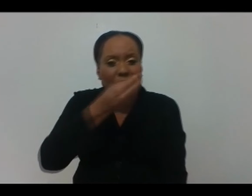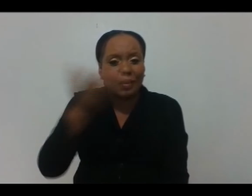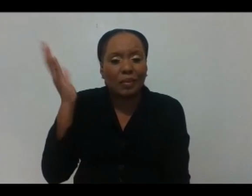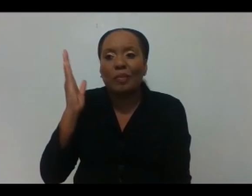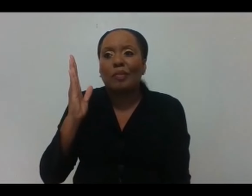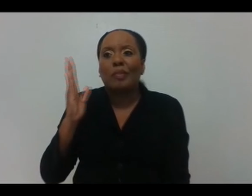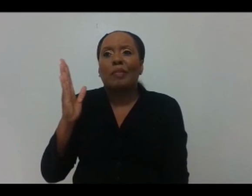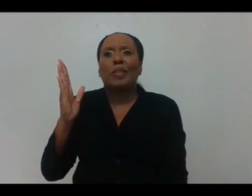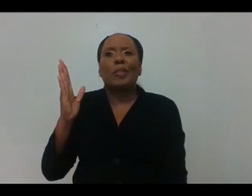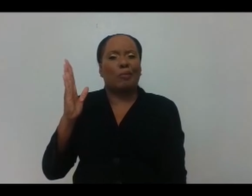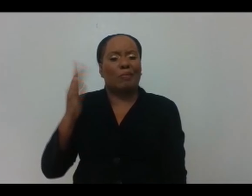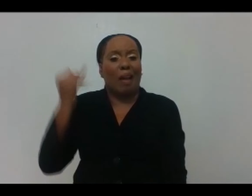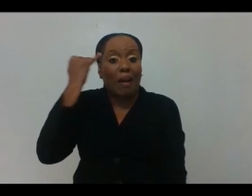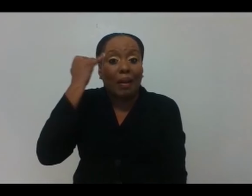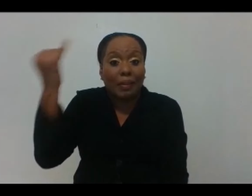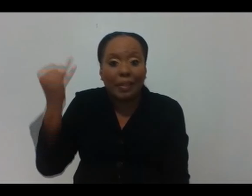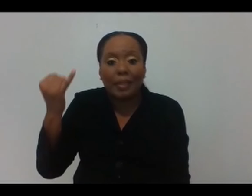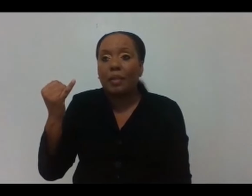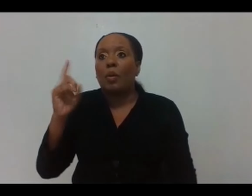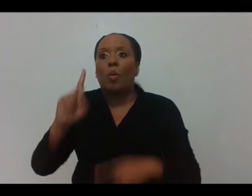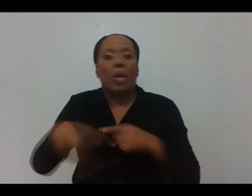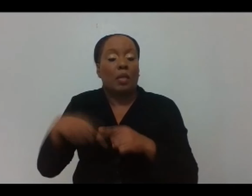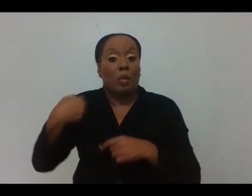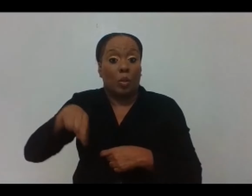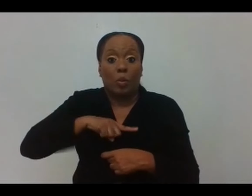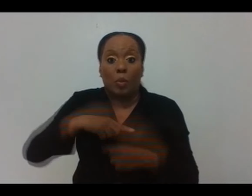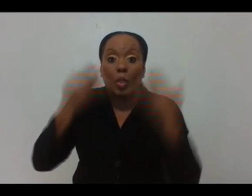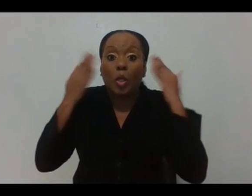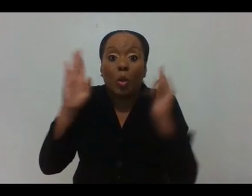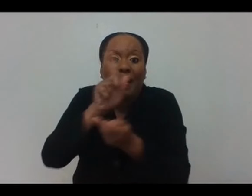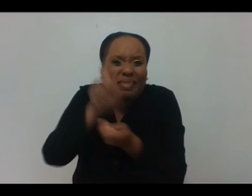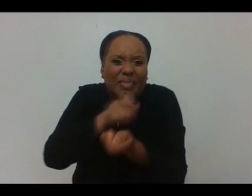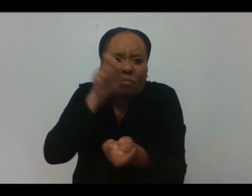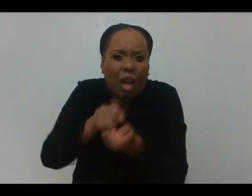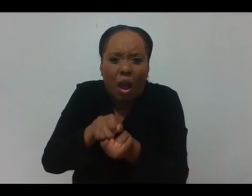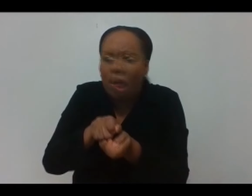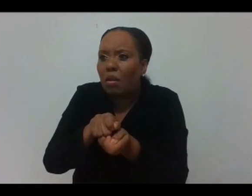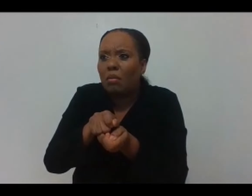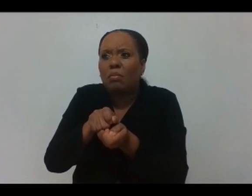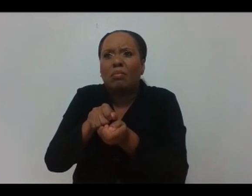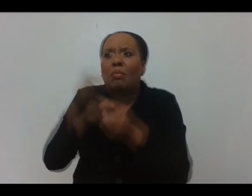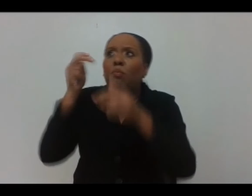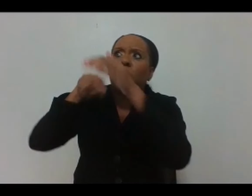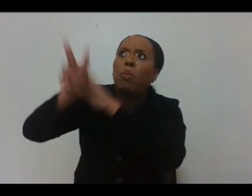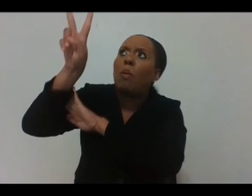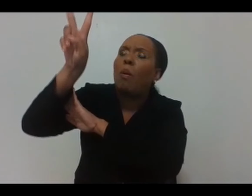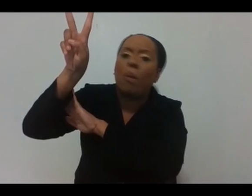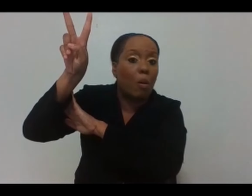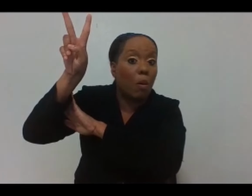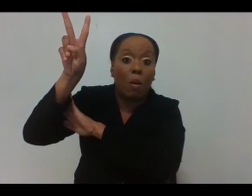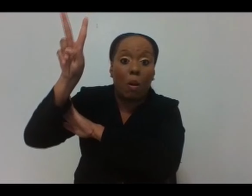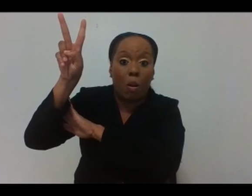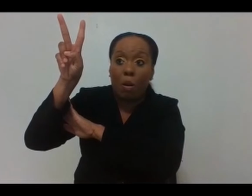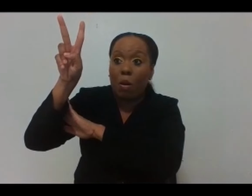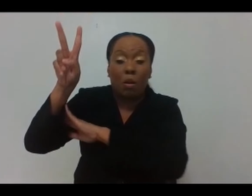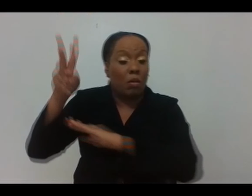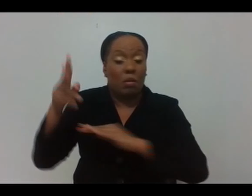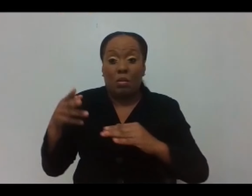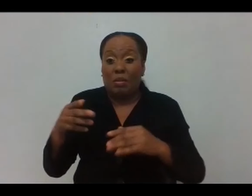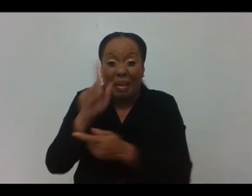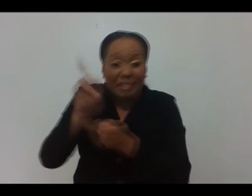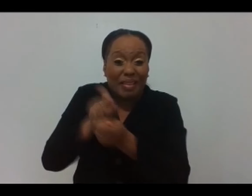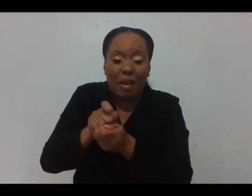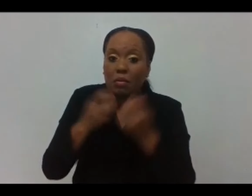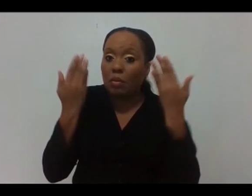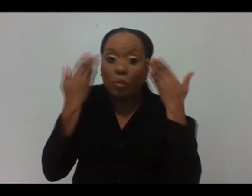something, idea in your head as to when we'll be impacted. But you must remember these are forecasts and they can change. And so as the minister alluded and he said, you have